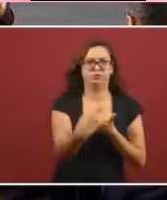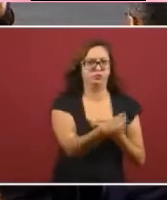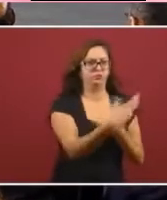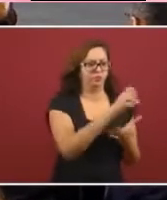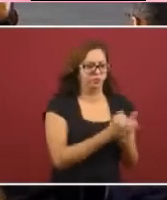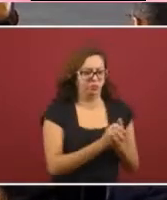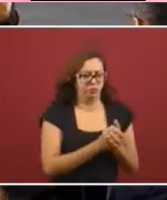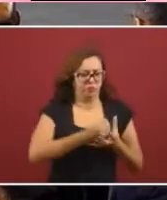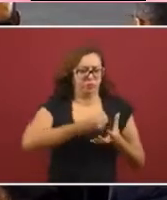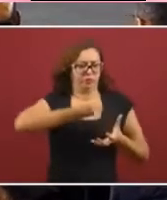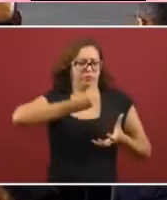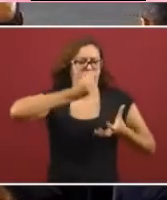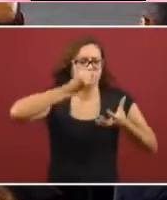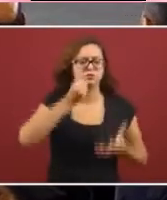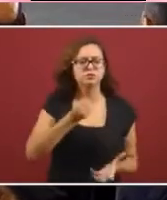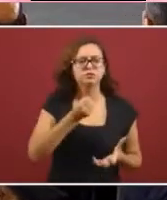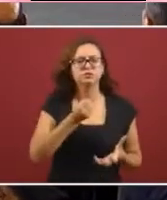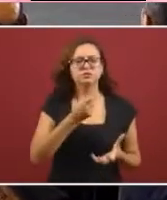and opposing